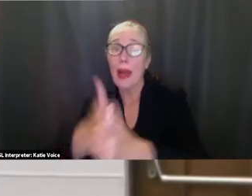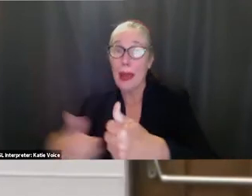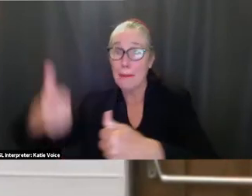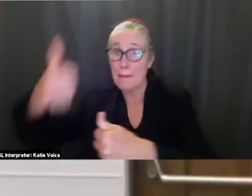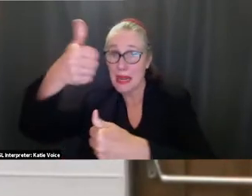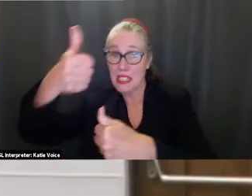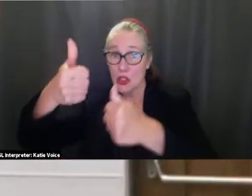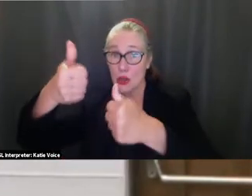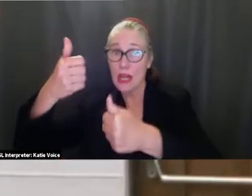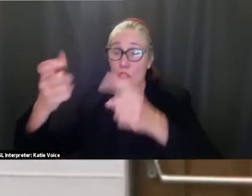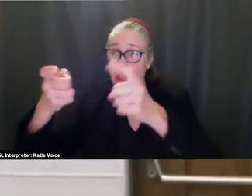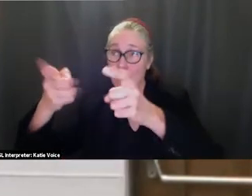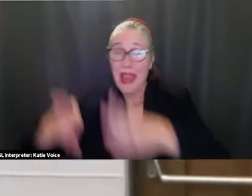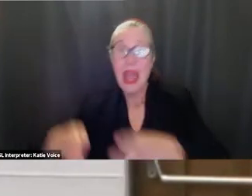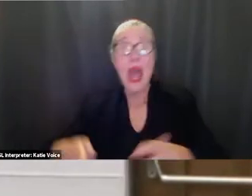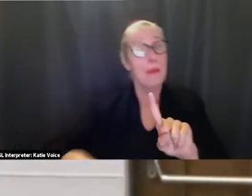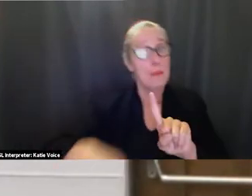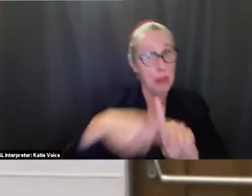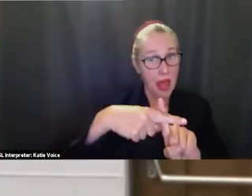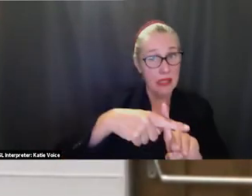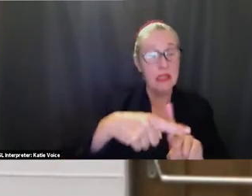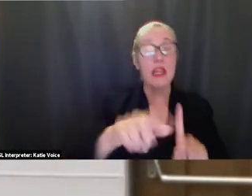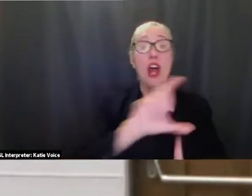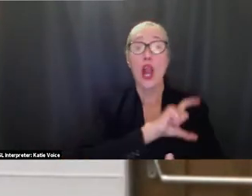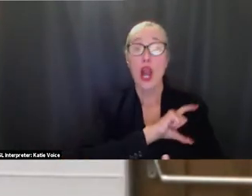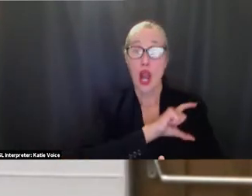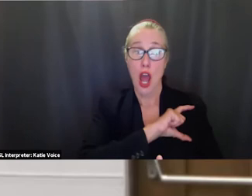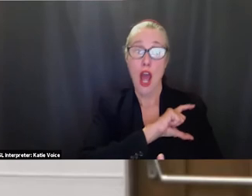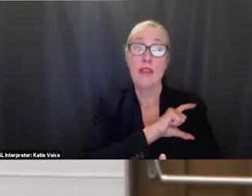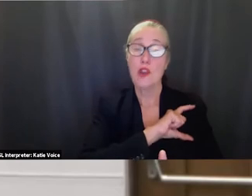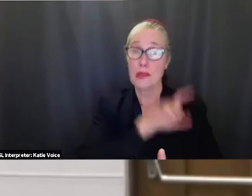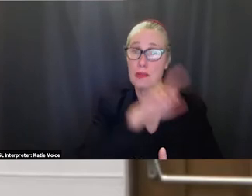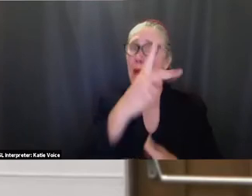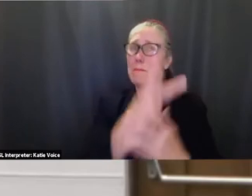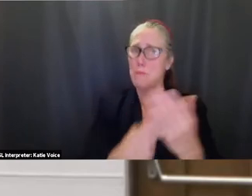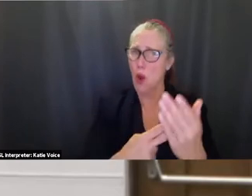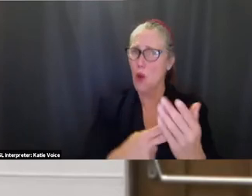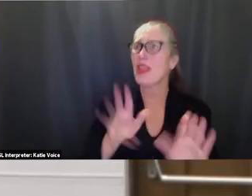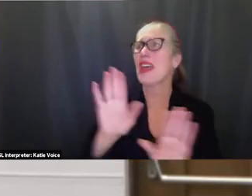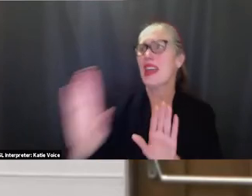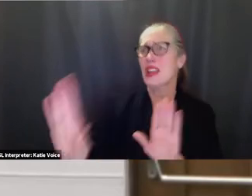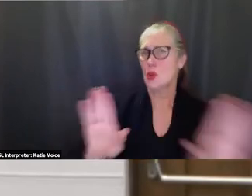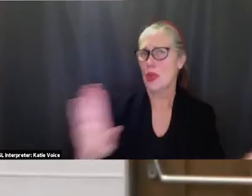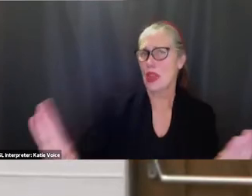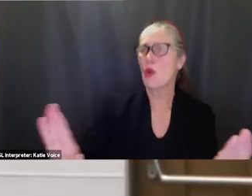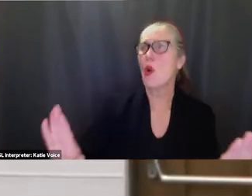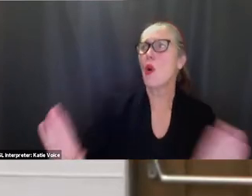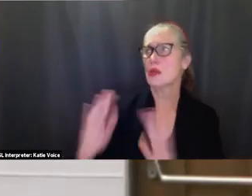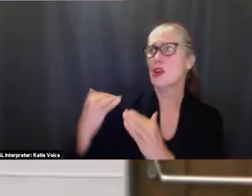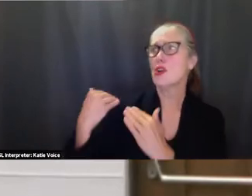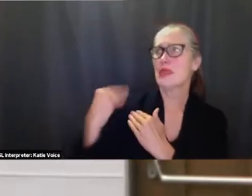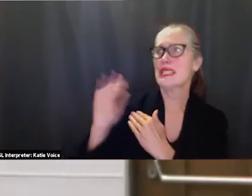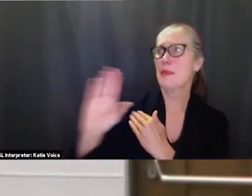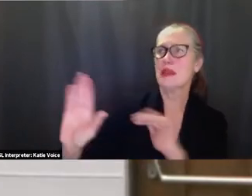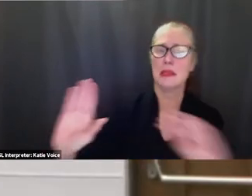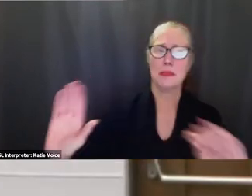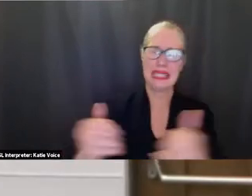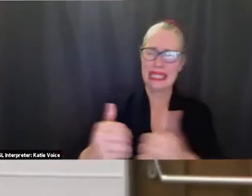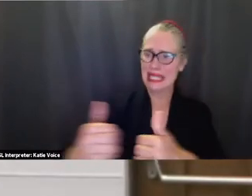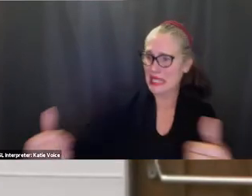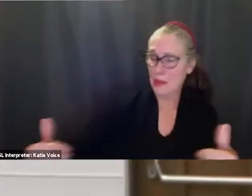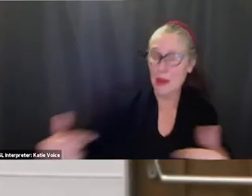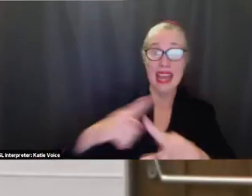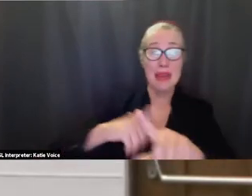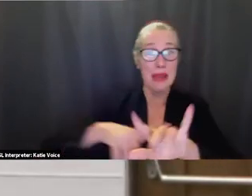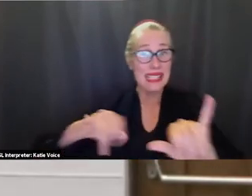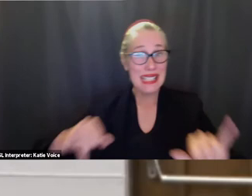enforcement have a responsibility to allow the other to conduct their own business while at the same time working as a